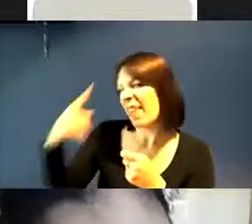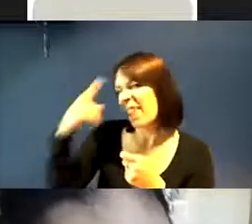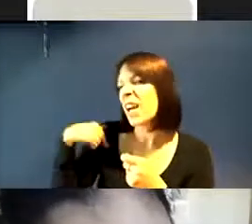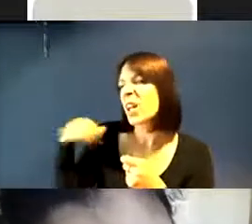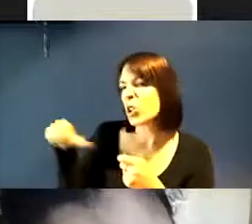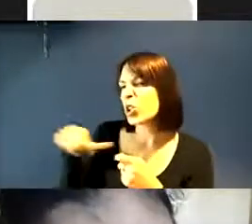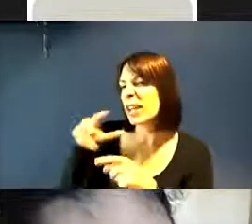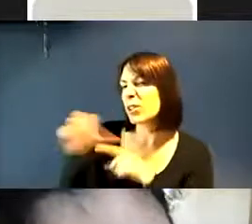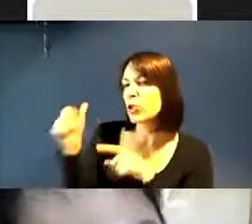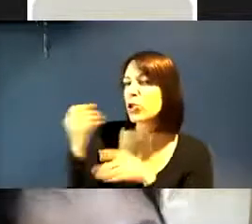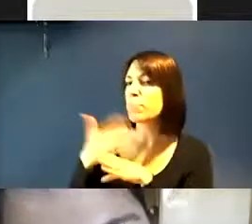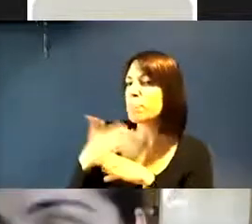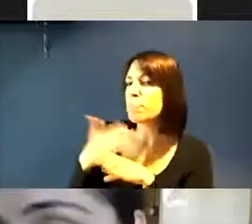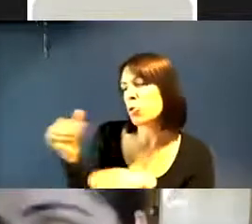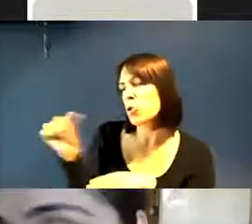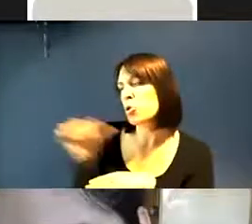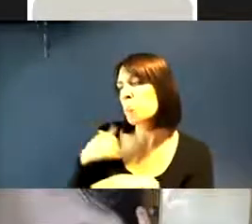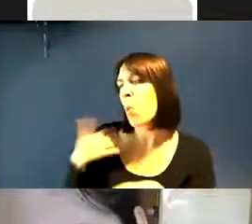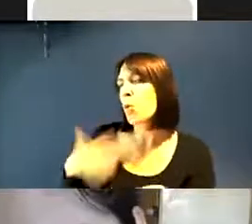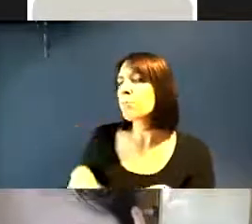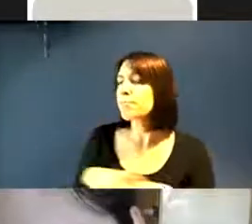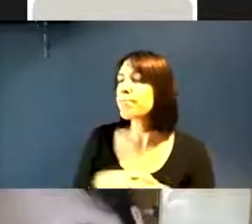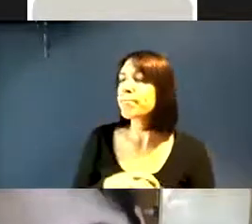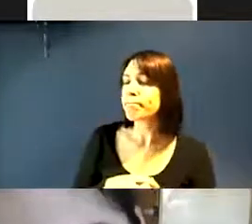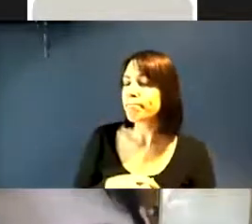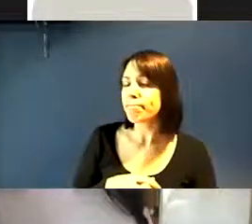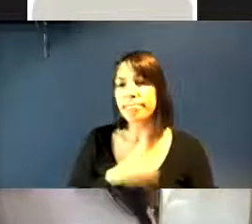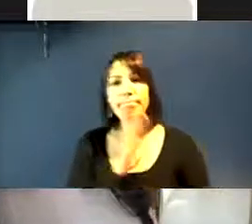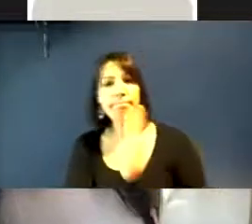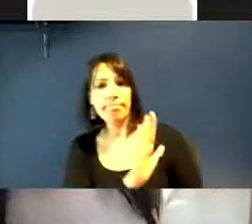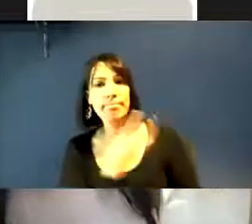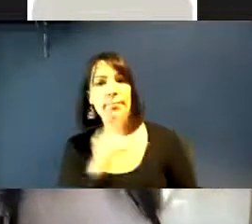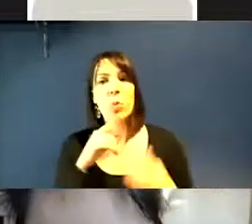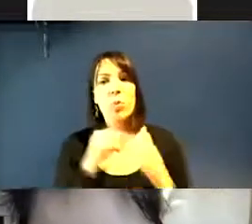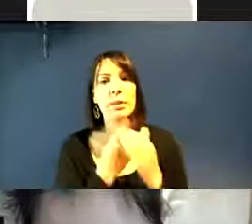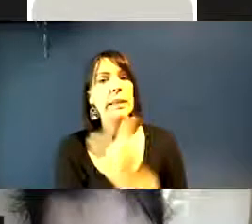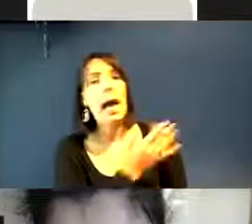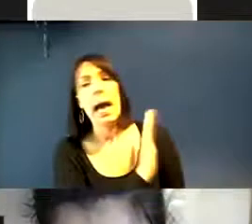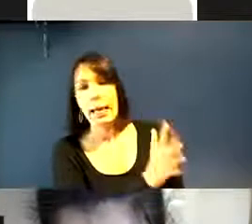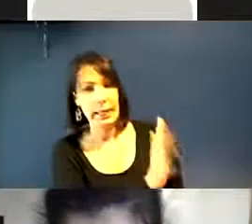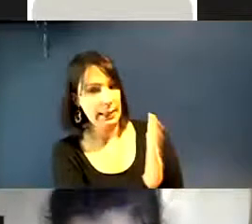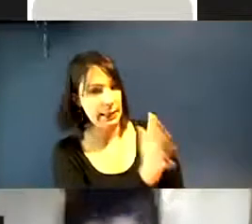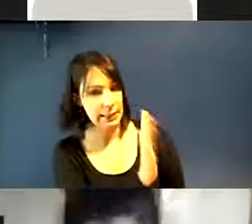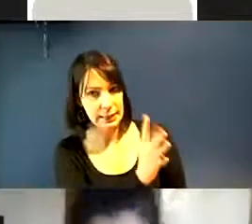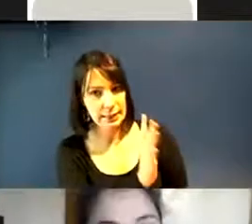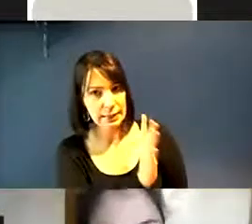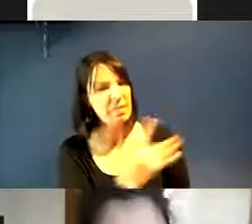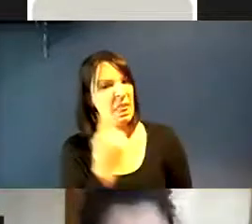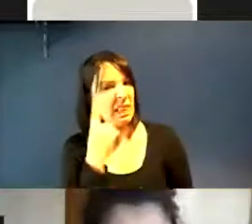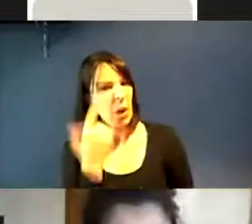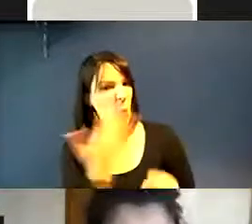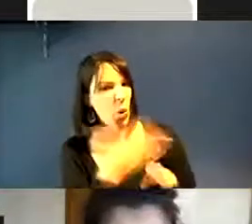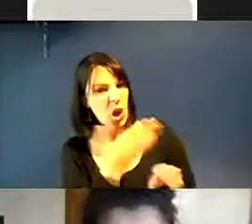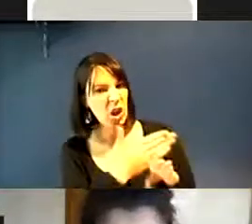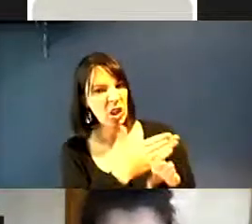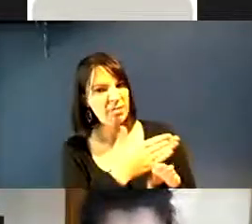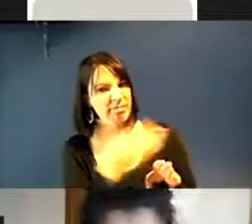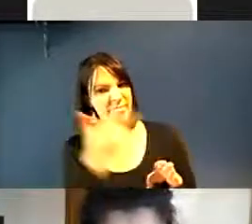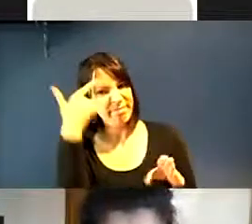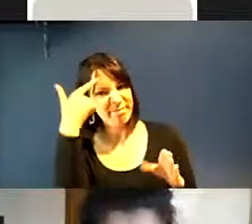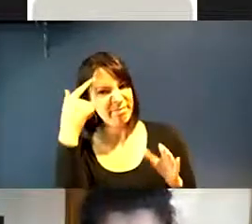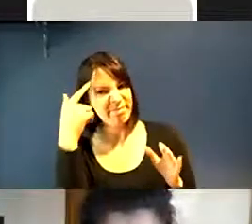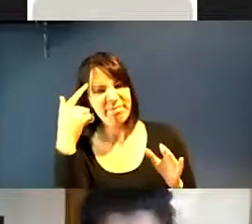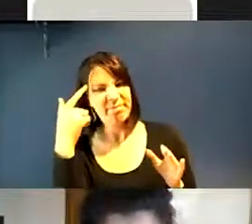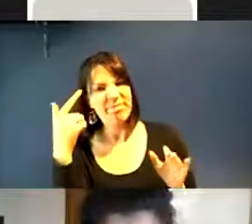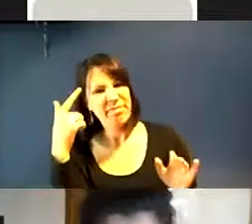This is something that I really want to do. And he was like, no, I don't think it's a thing for you. Look, you've got no skills. You haven't